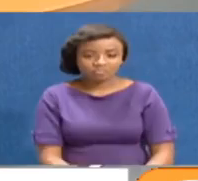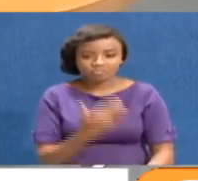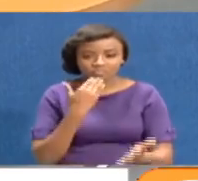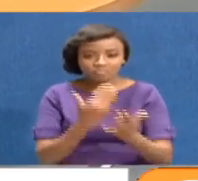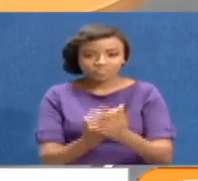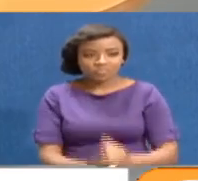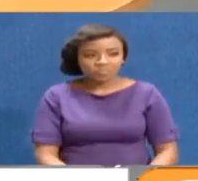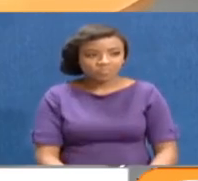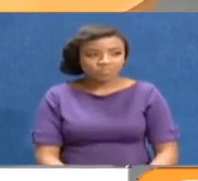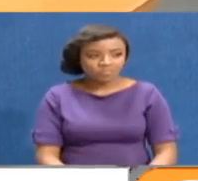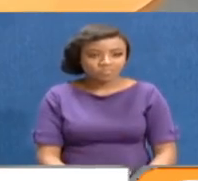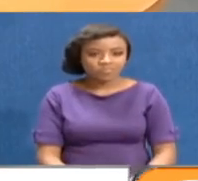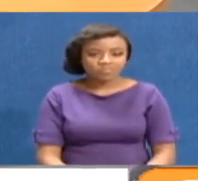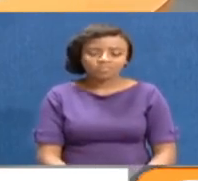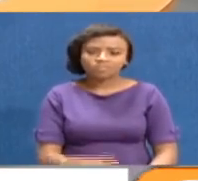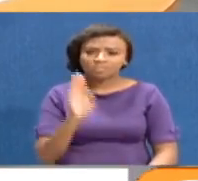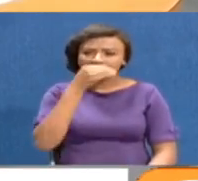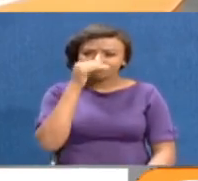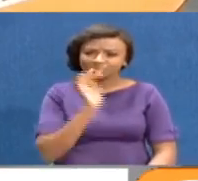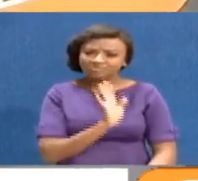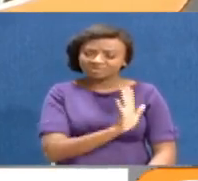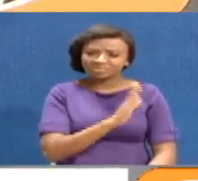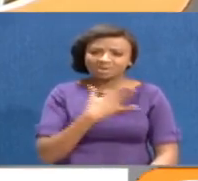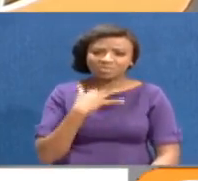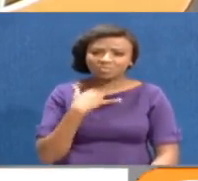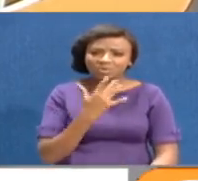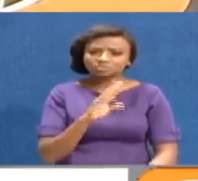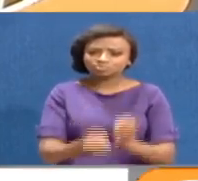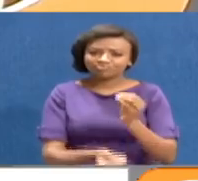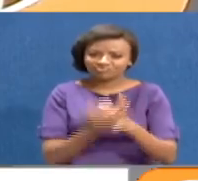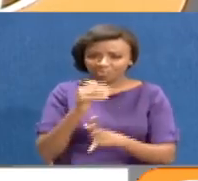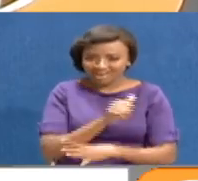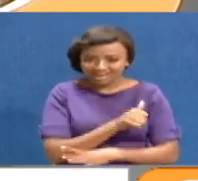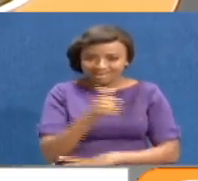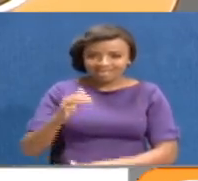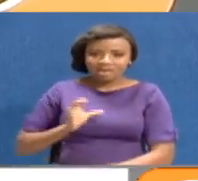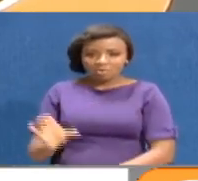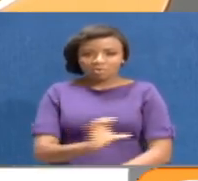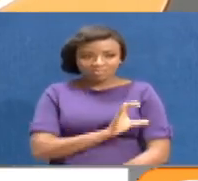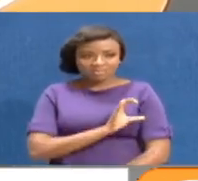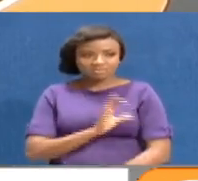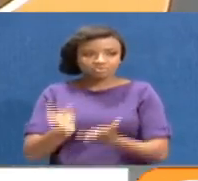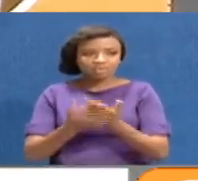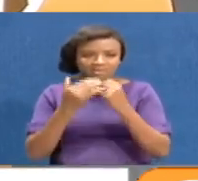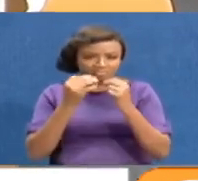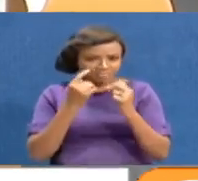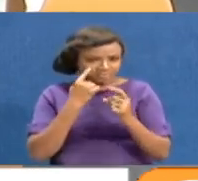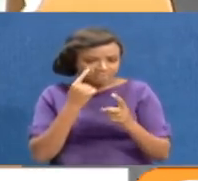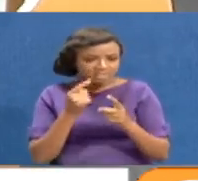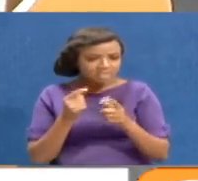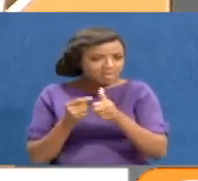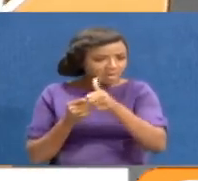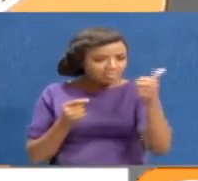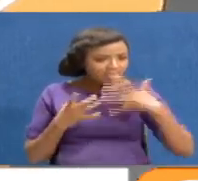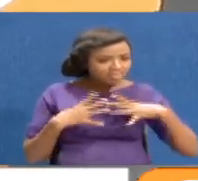Asante. So the NC party leader, Musalia Mudavadi, wants the formation of another smaller committee to look at the contentious issues